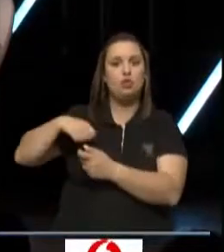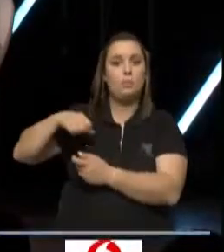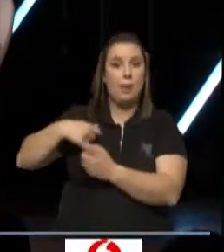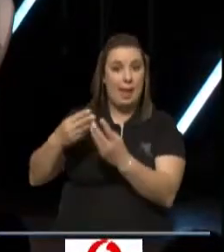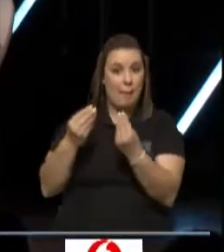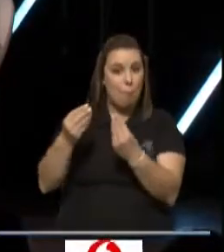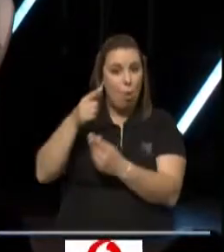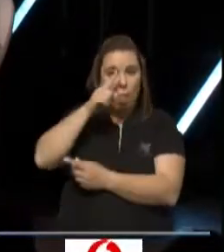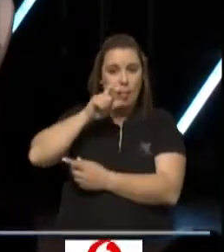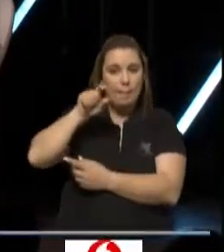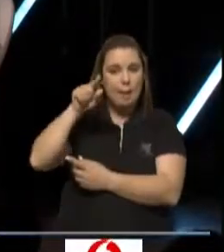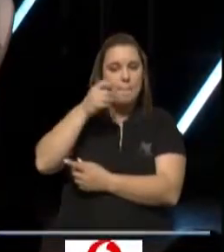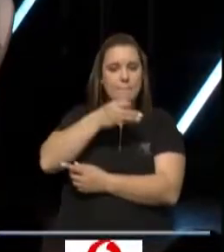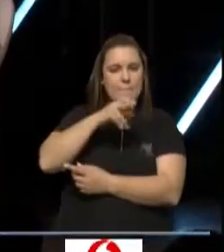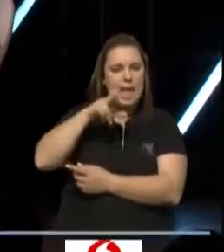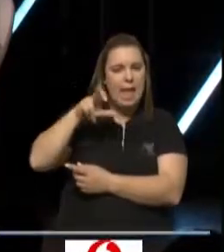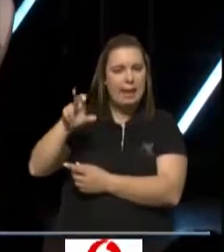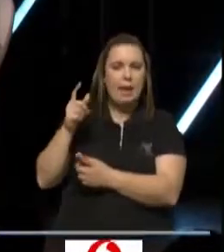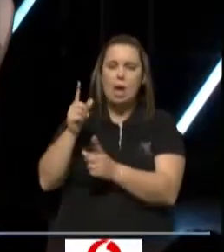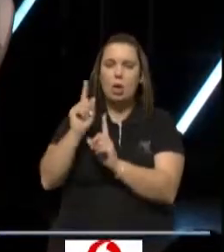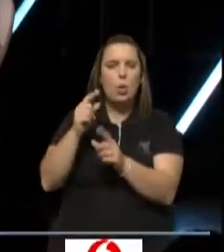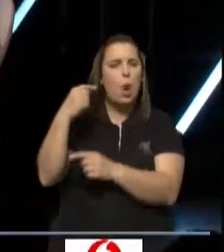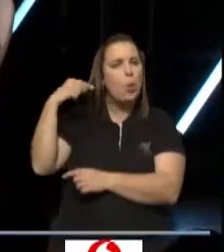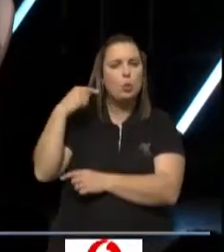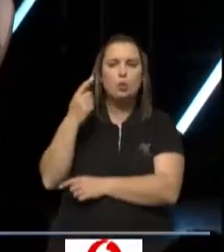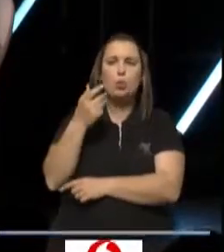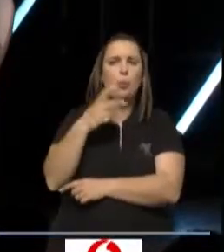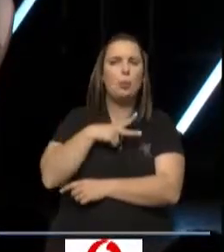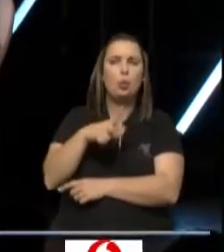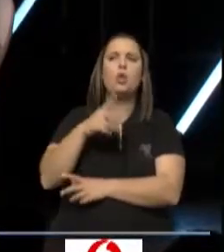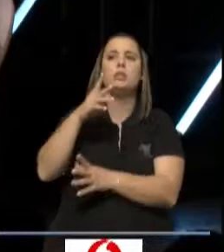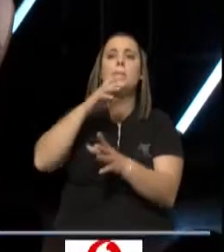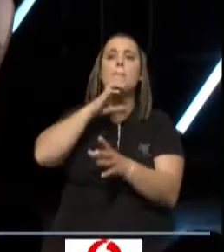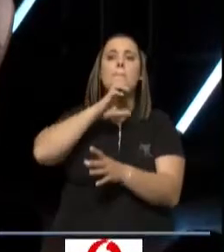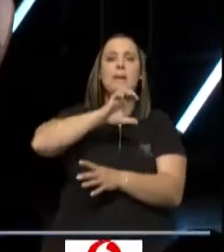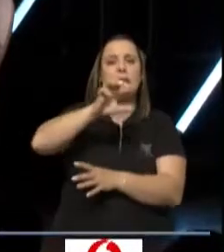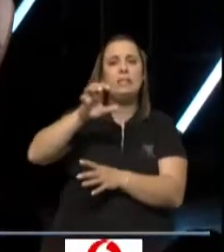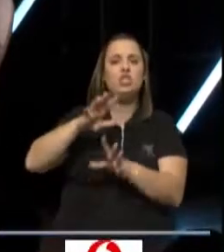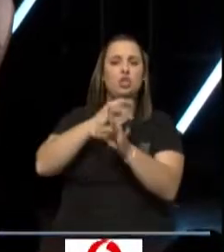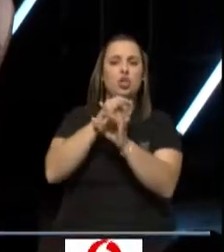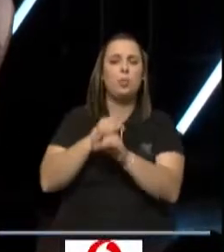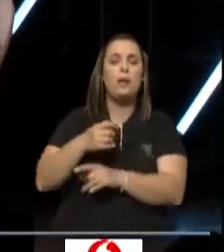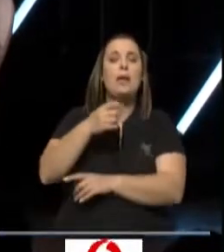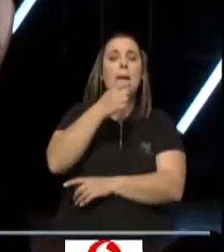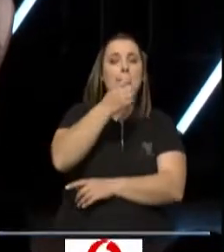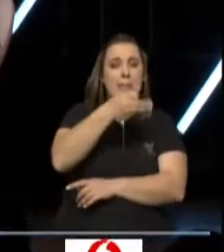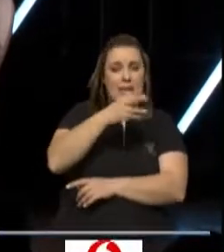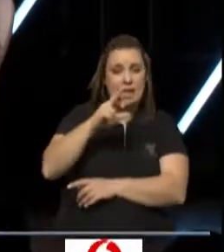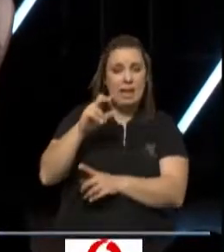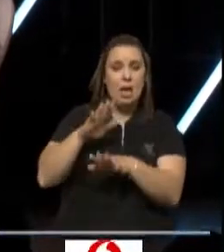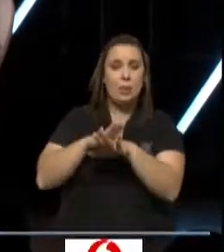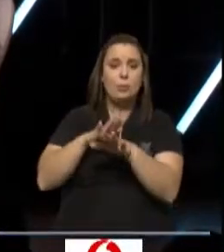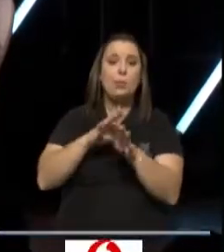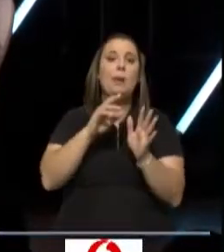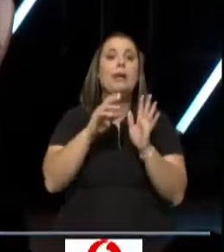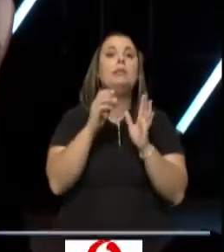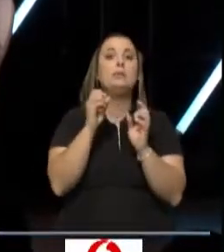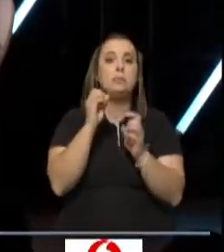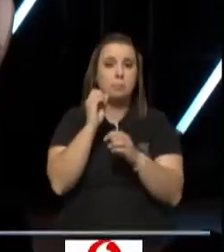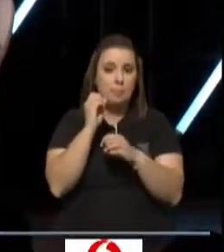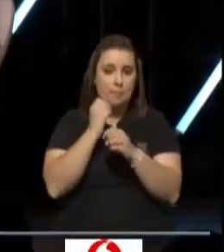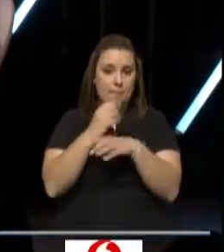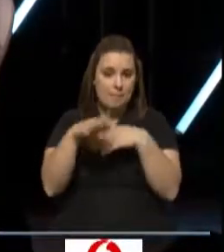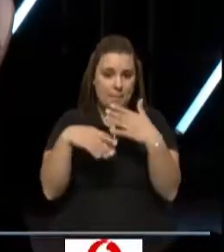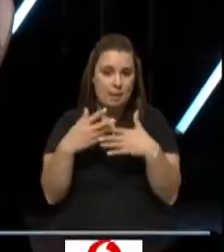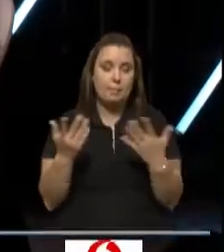See, in education, PRR doesn't, isn't PRR. Is not exclusively Portuguese. No, all